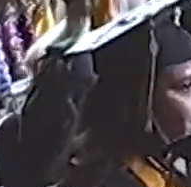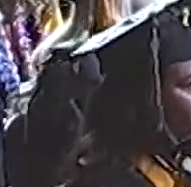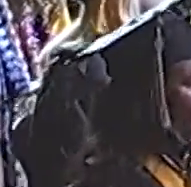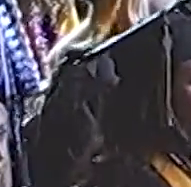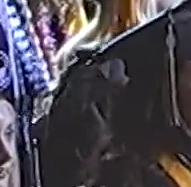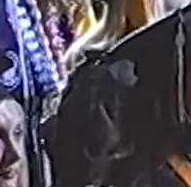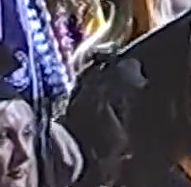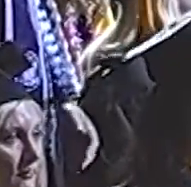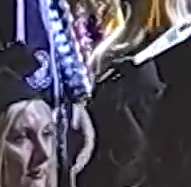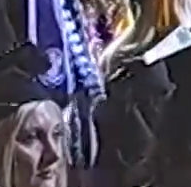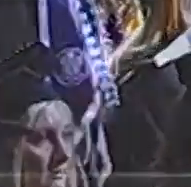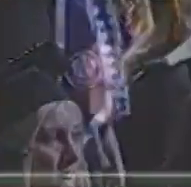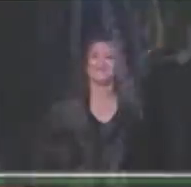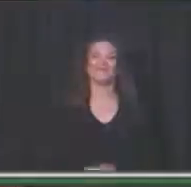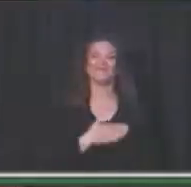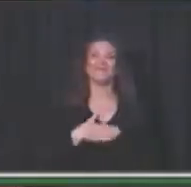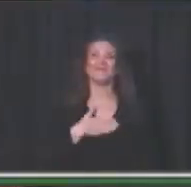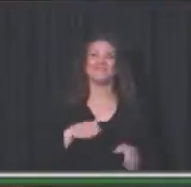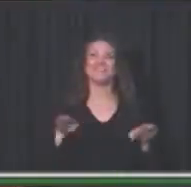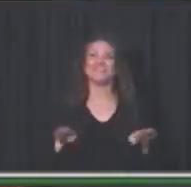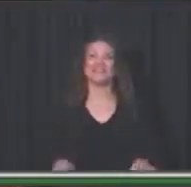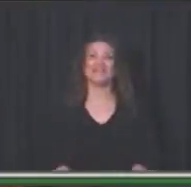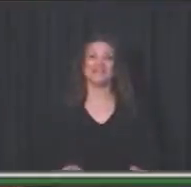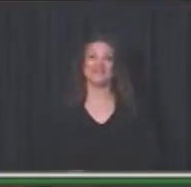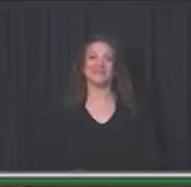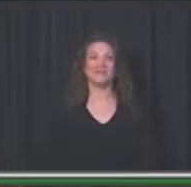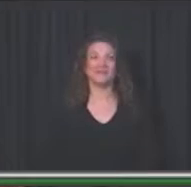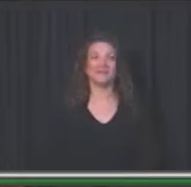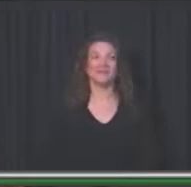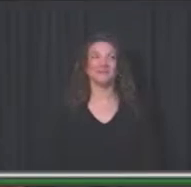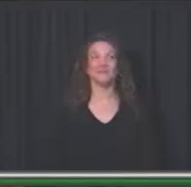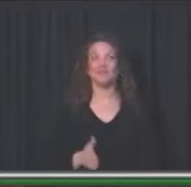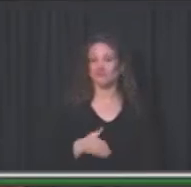Congratulations. Please be seated. Timbo Dini.